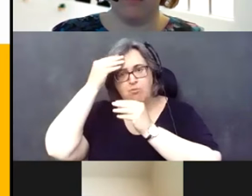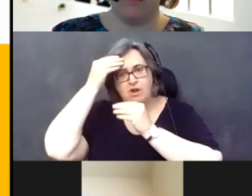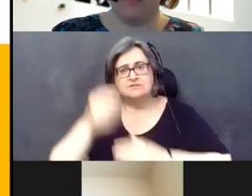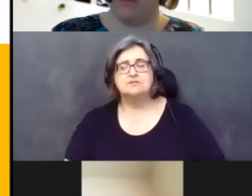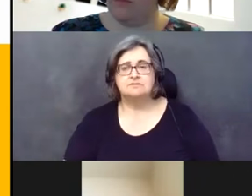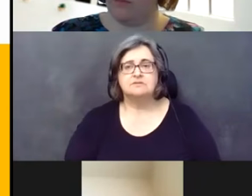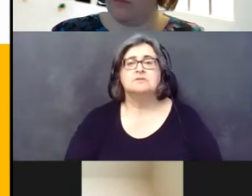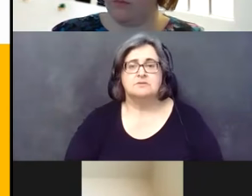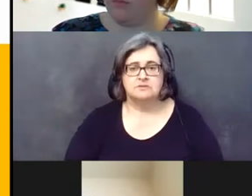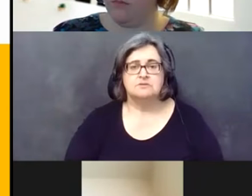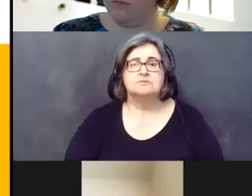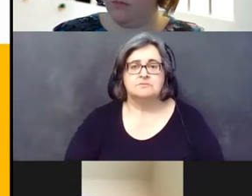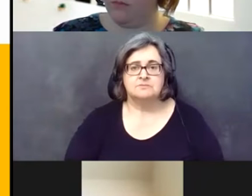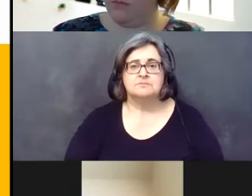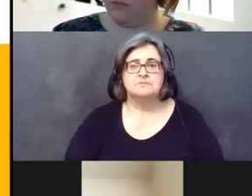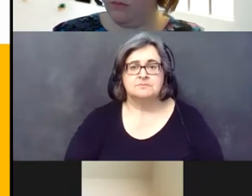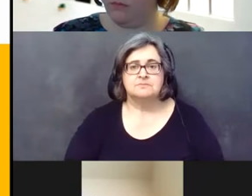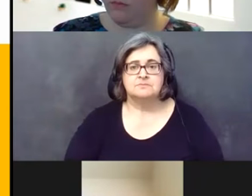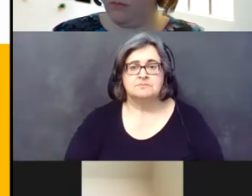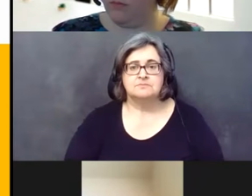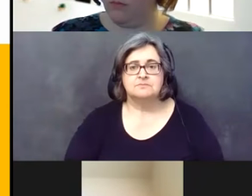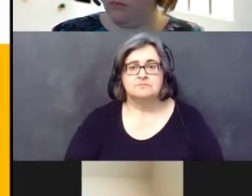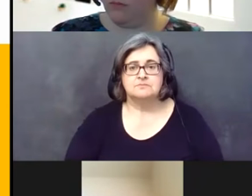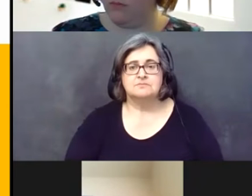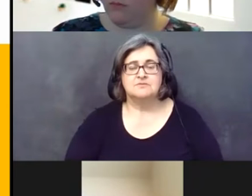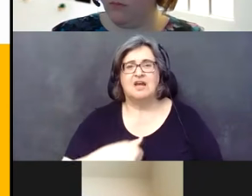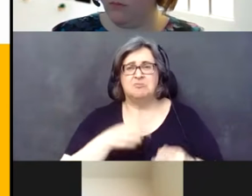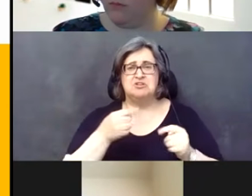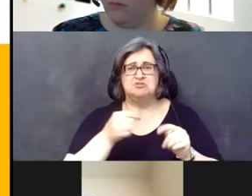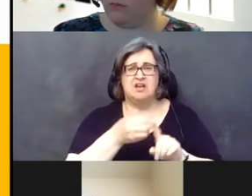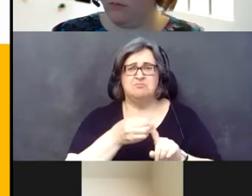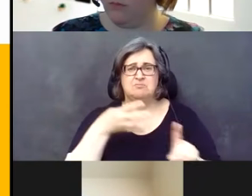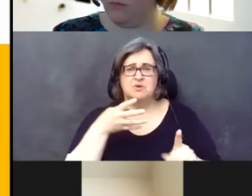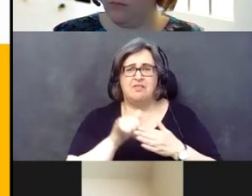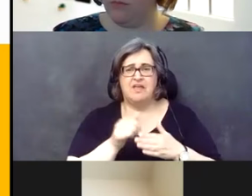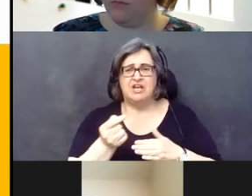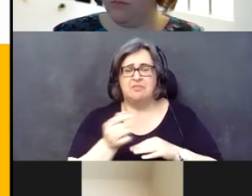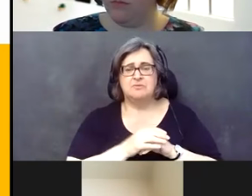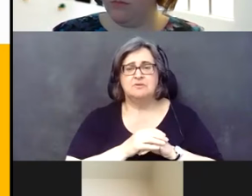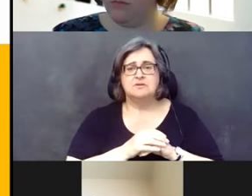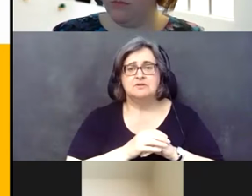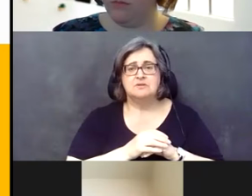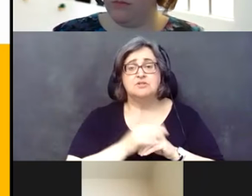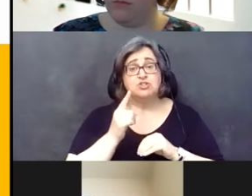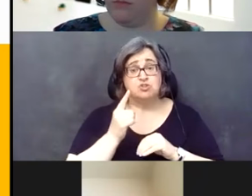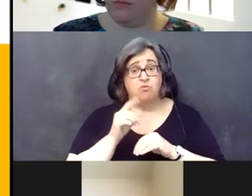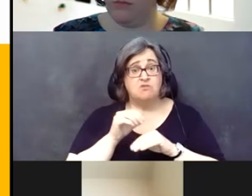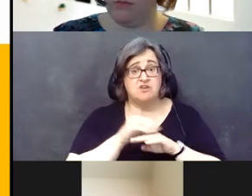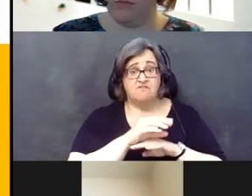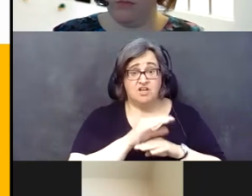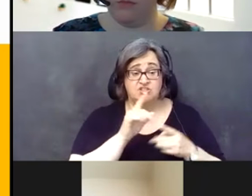Okay, so just going to unpack that a bit. So for one of the advice that you gave to the